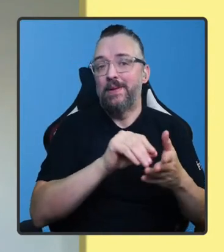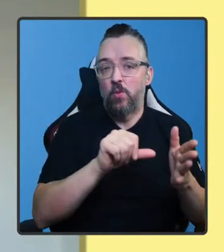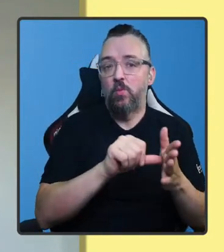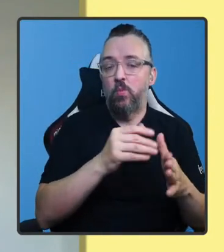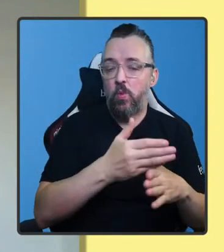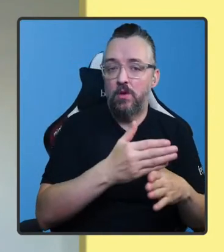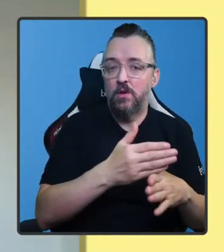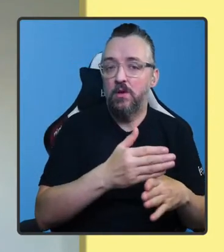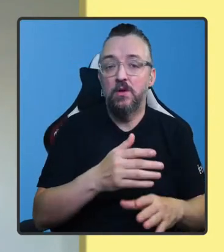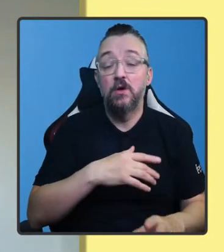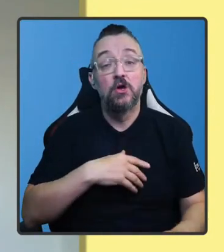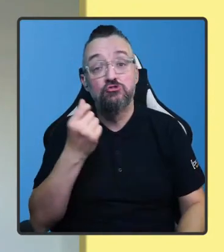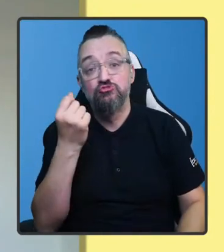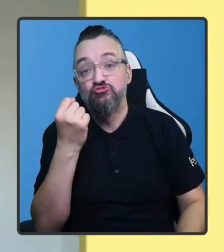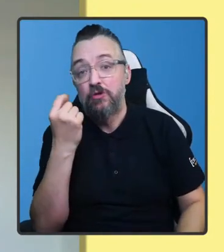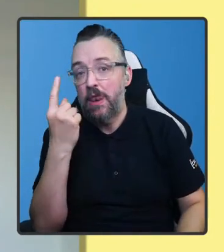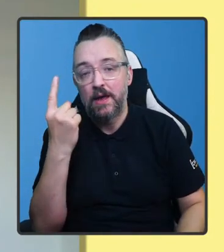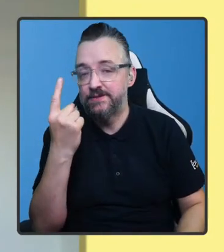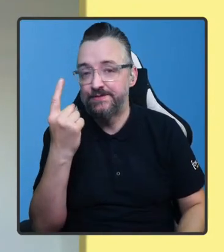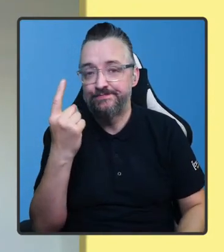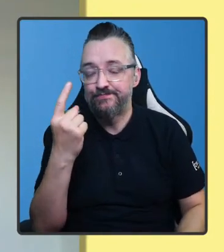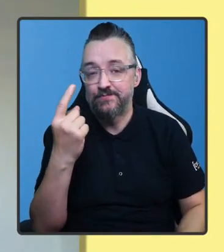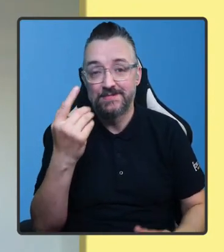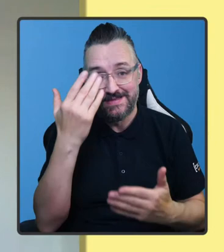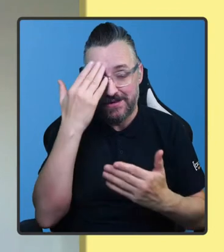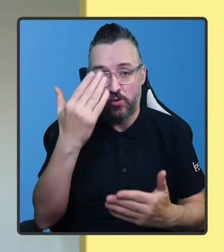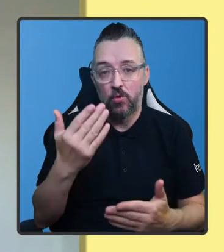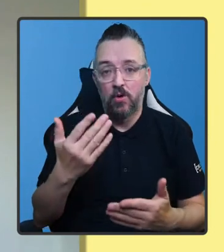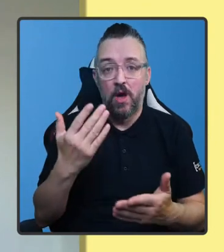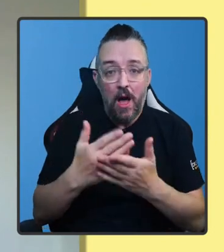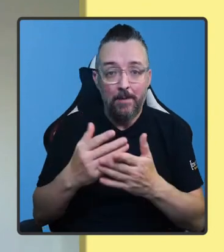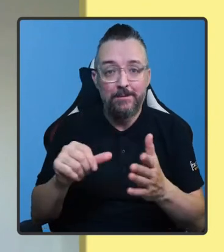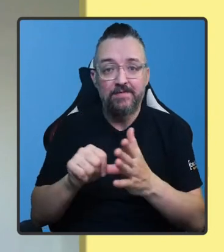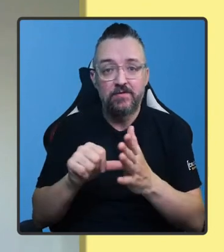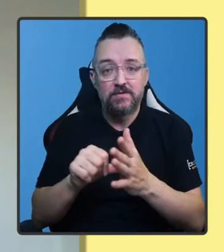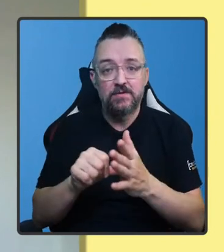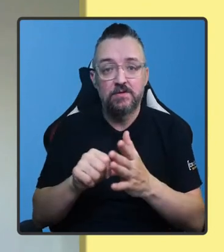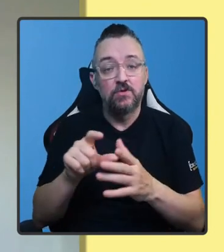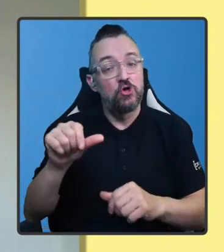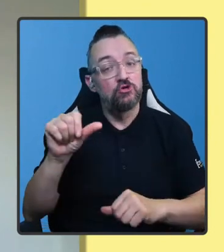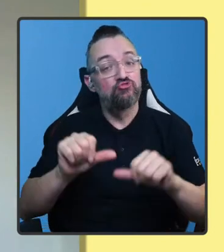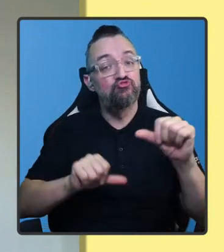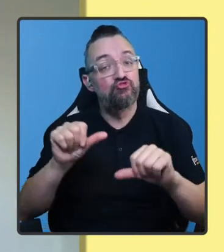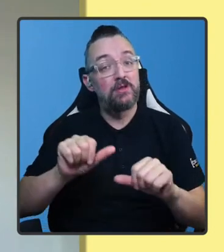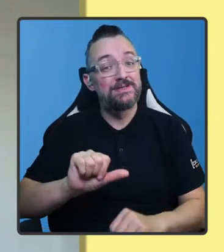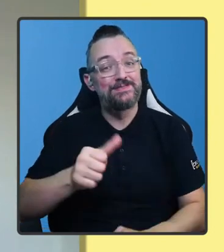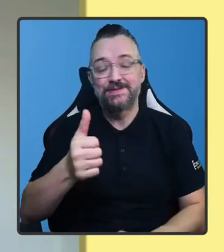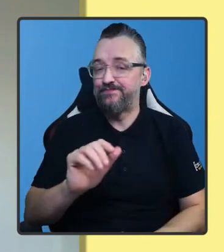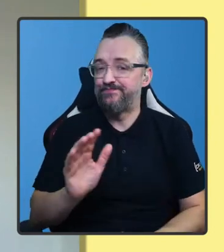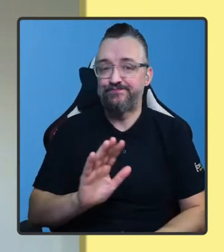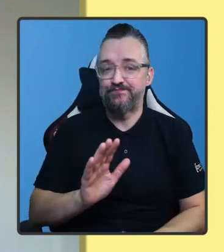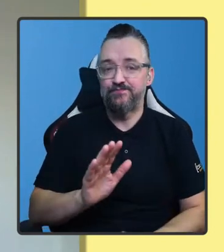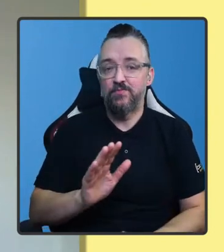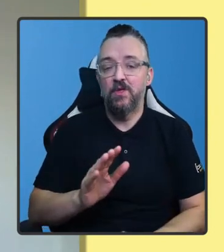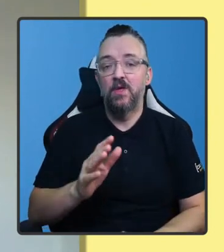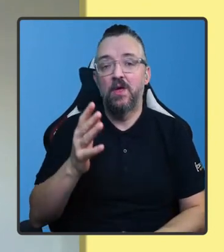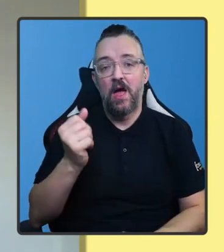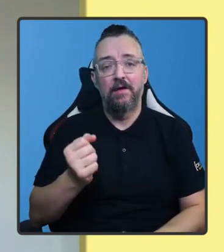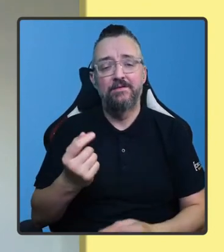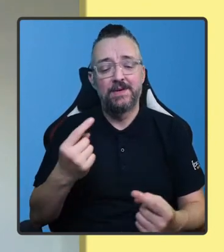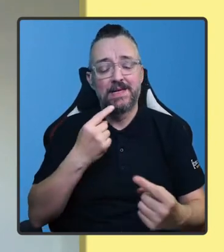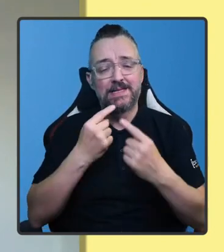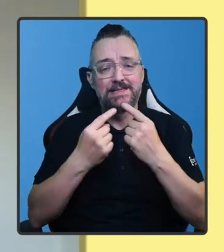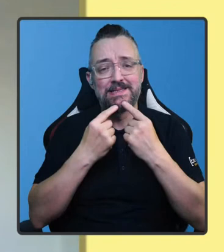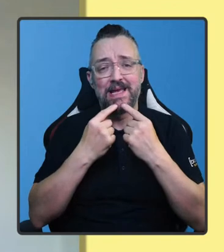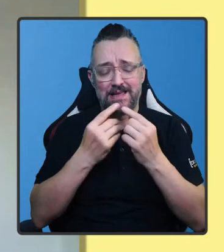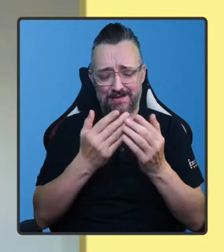how difficult it was going to be. The results are not good. There's a wealth of data that shows